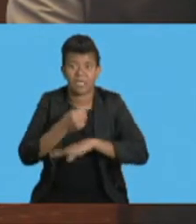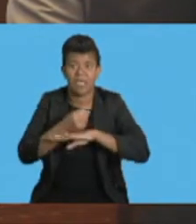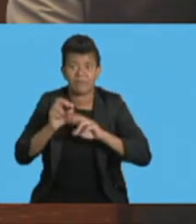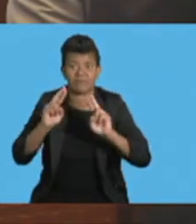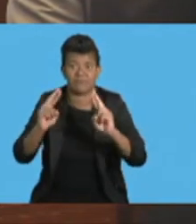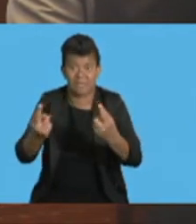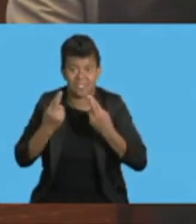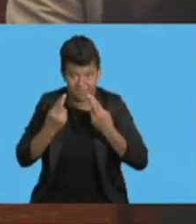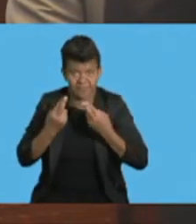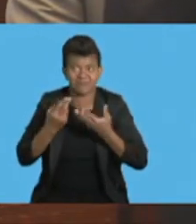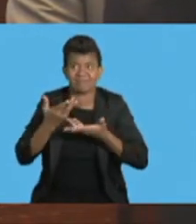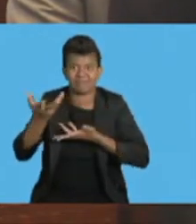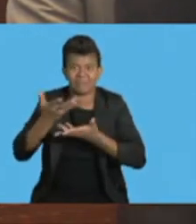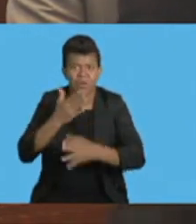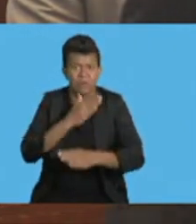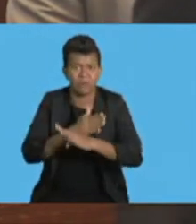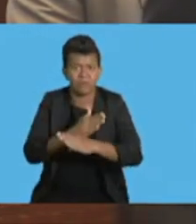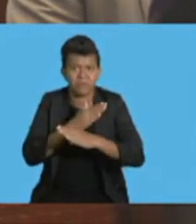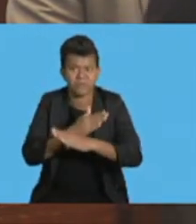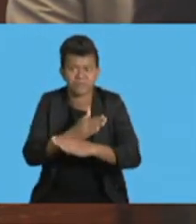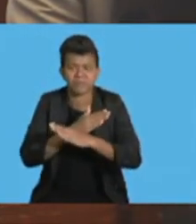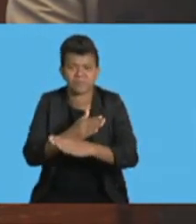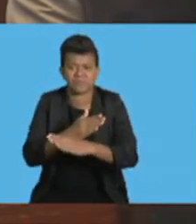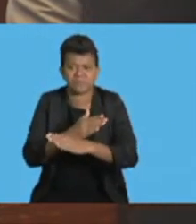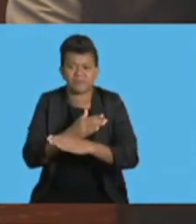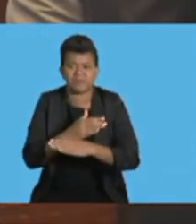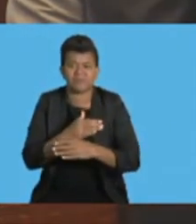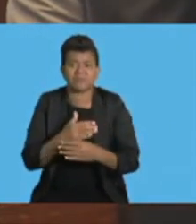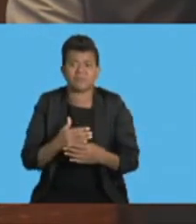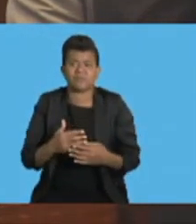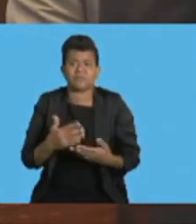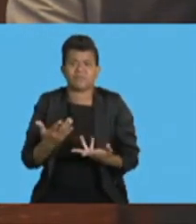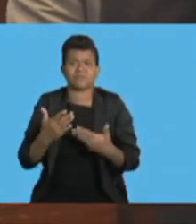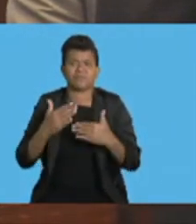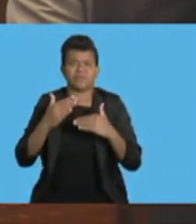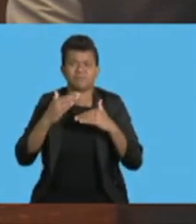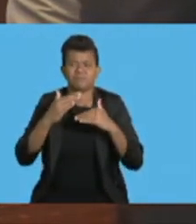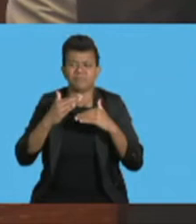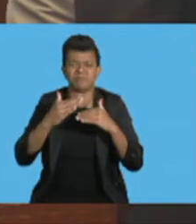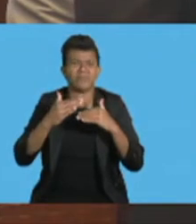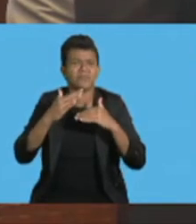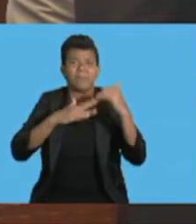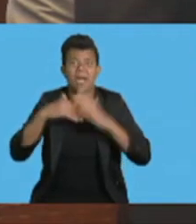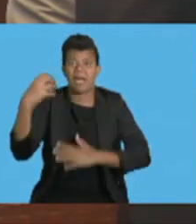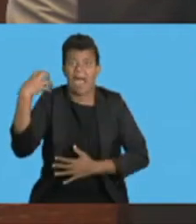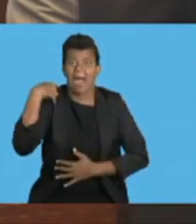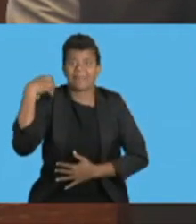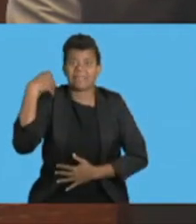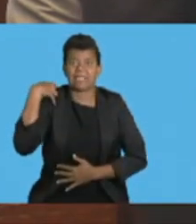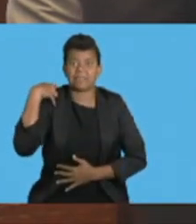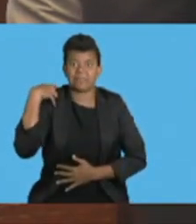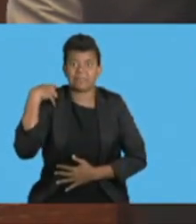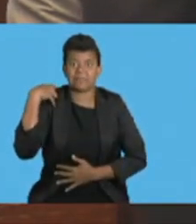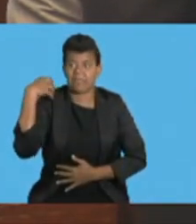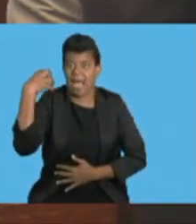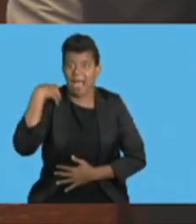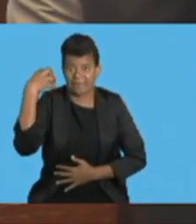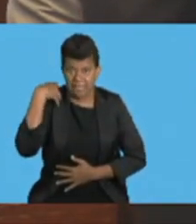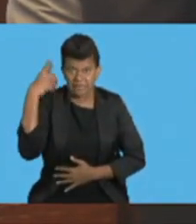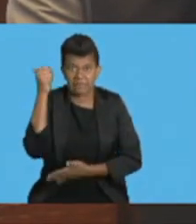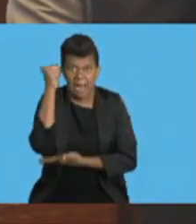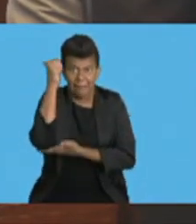building chanceries or embassies, and we have precedents in this regard. The first being